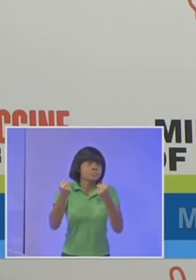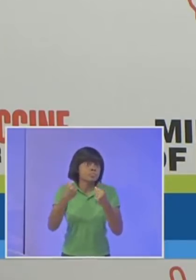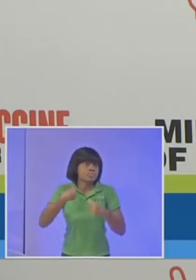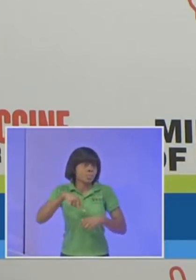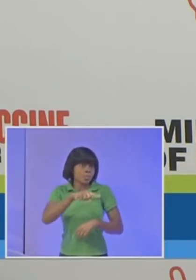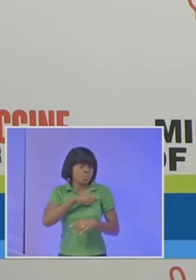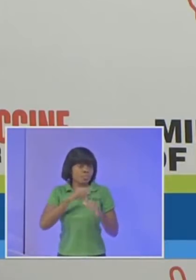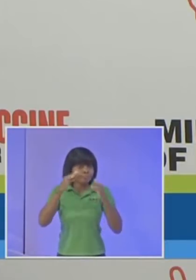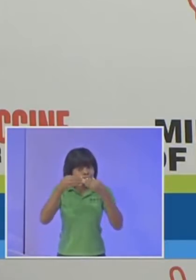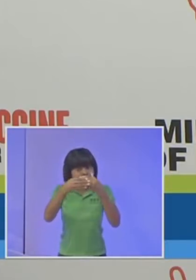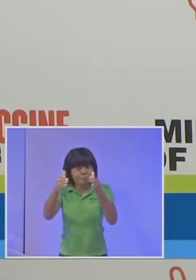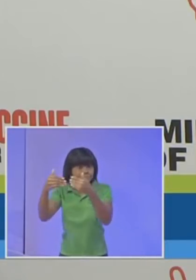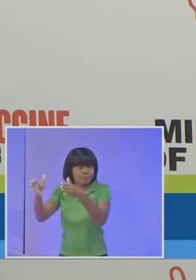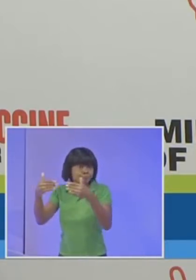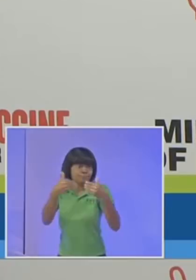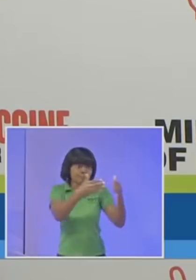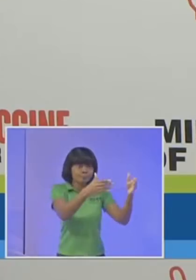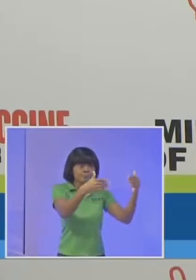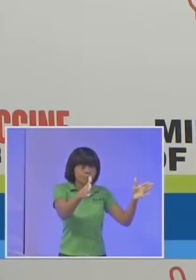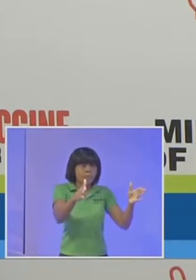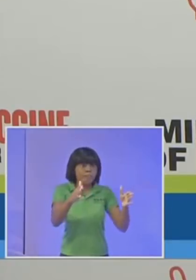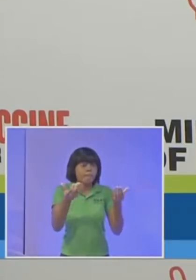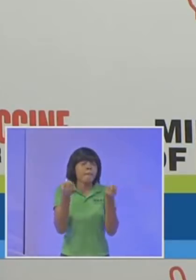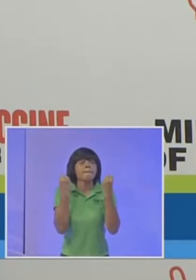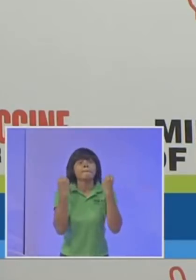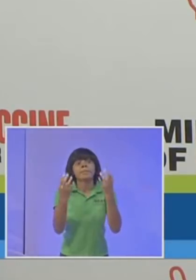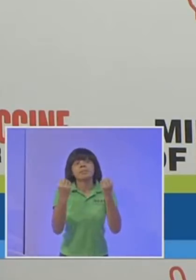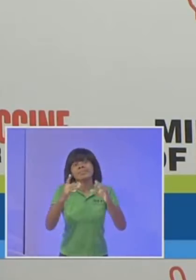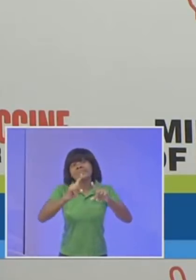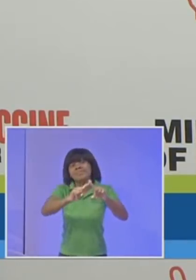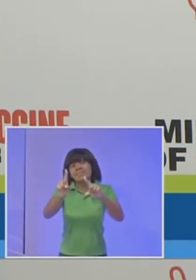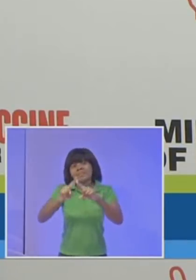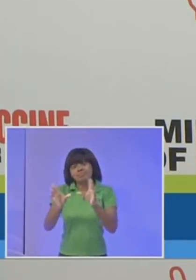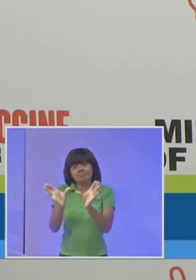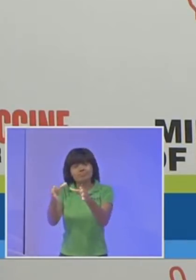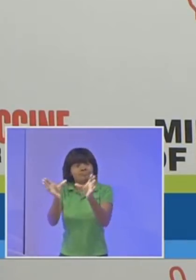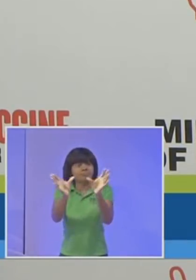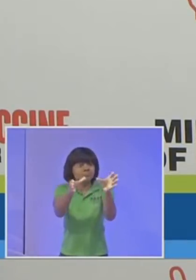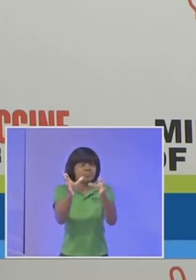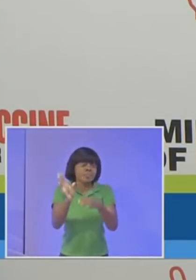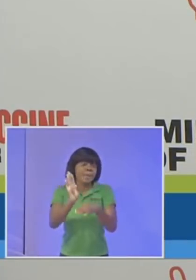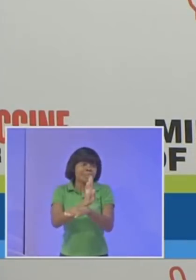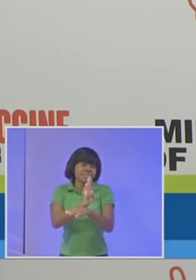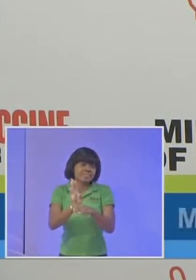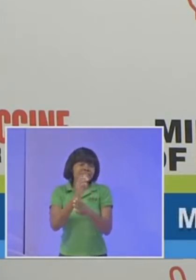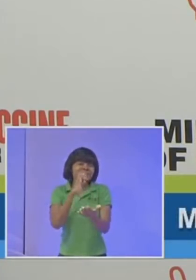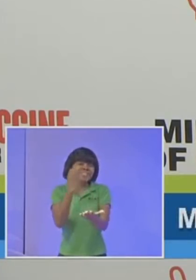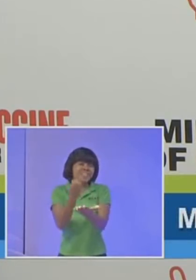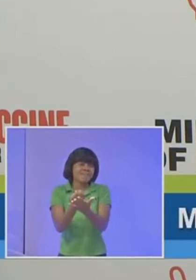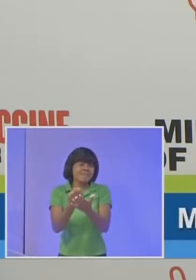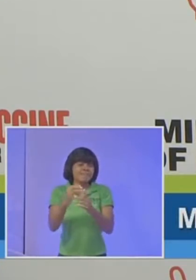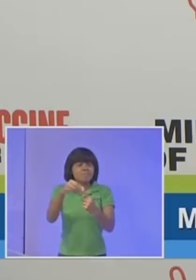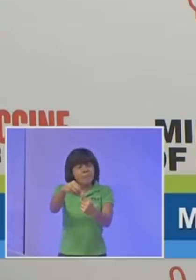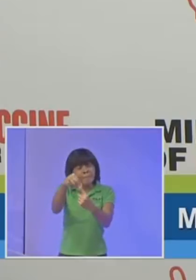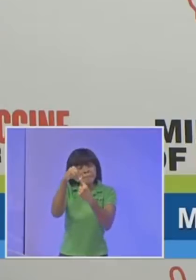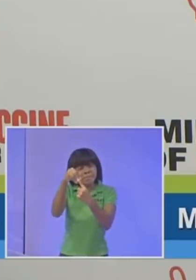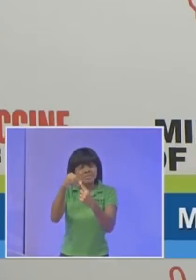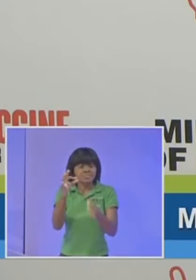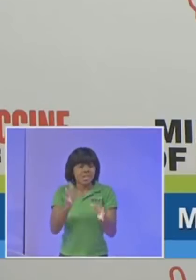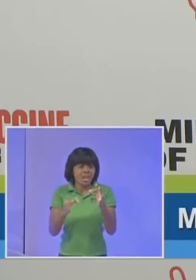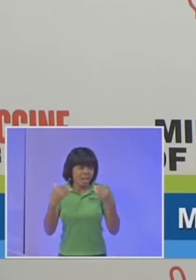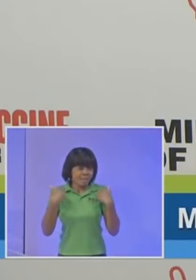up as many sectors of the society as possible, especially to those who are vaccinated. So for large-scale events that you spoke